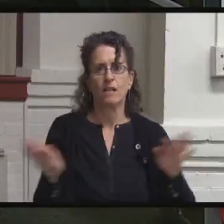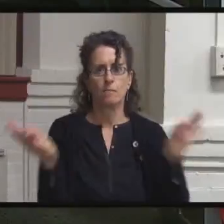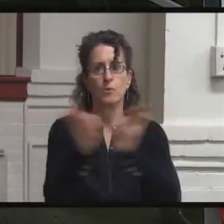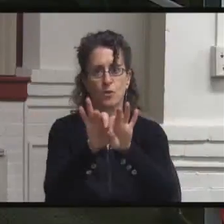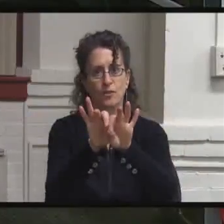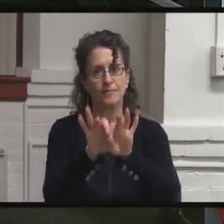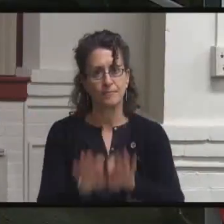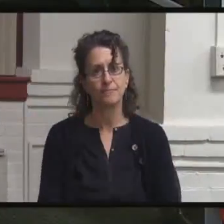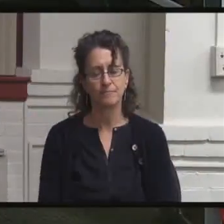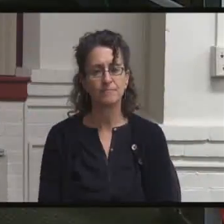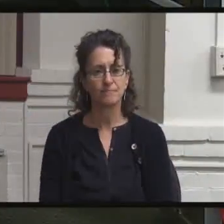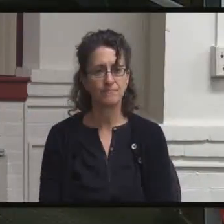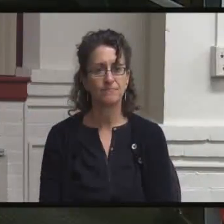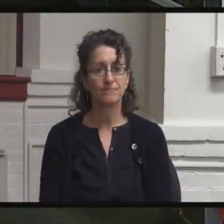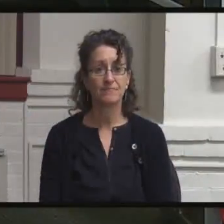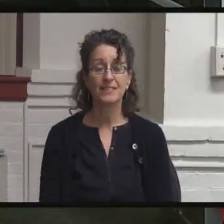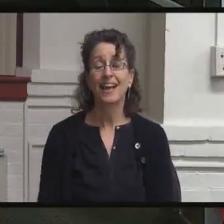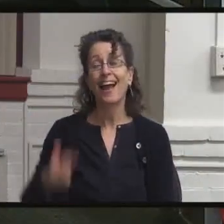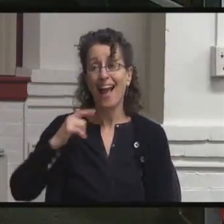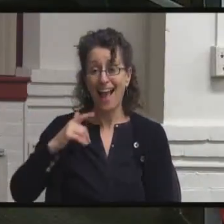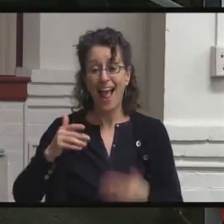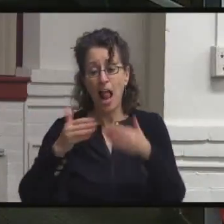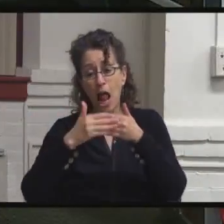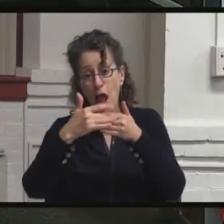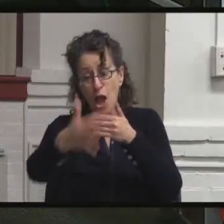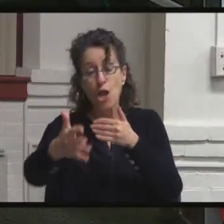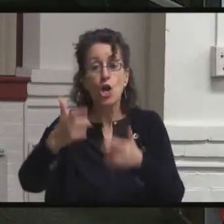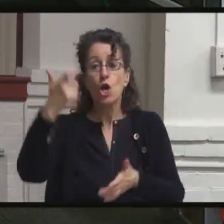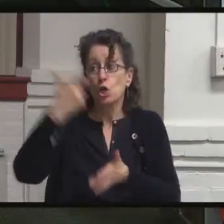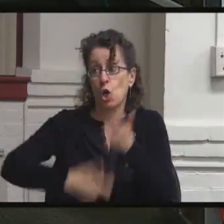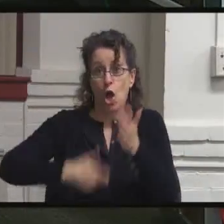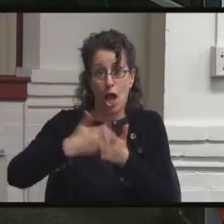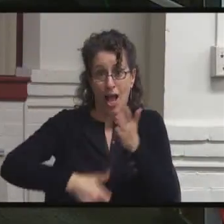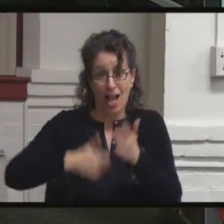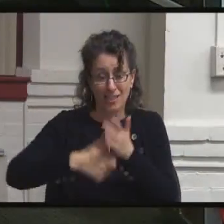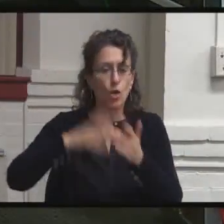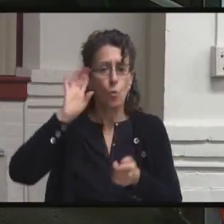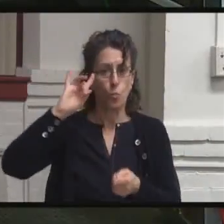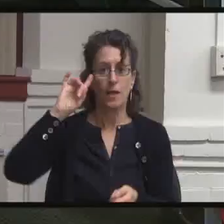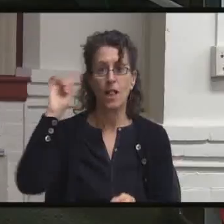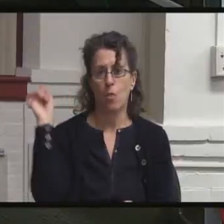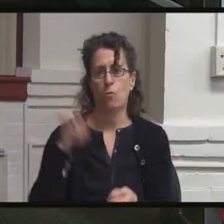reduce the long-term costs to the town for its energy bills.